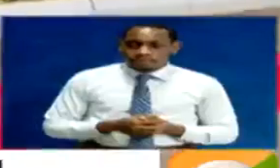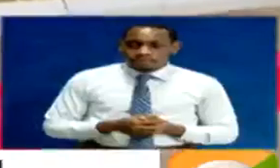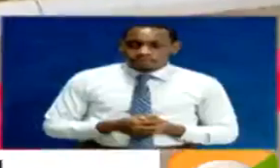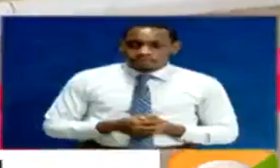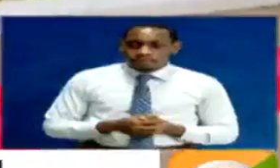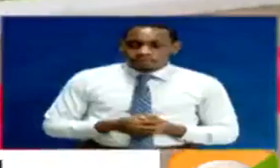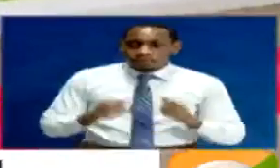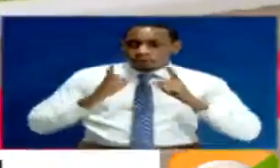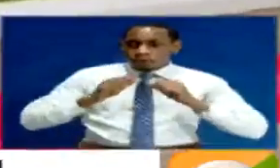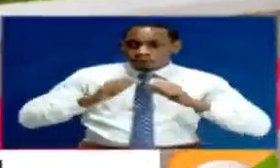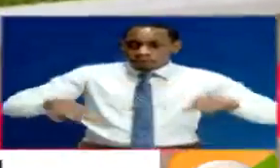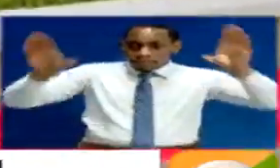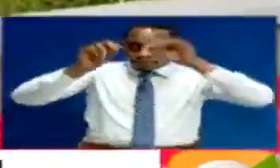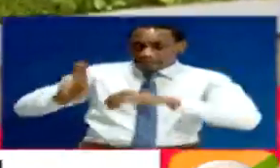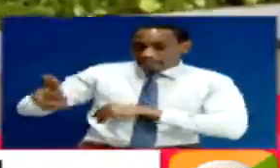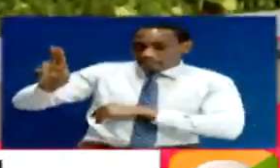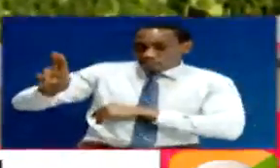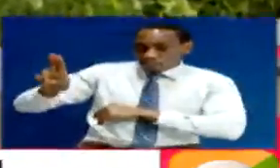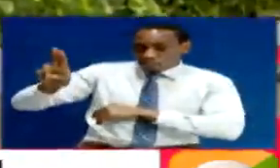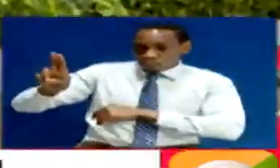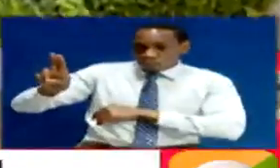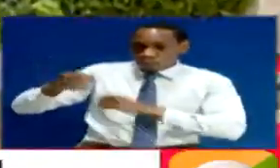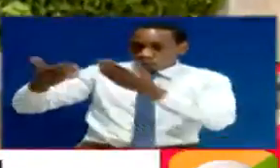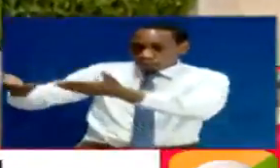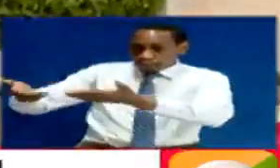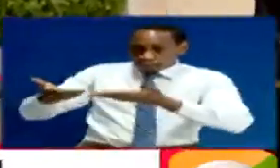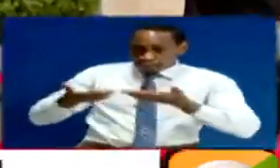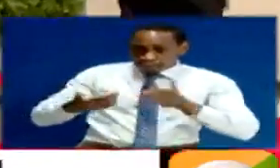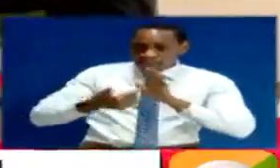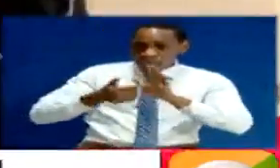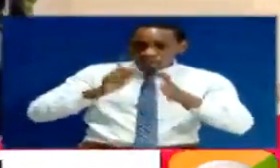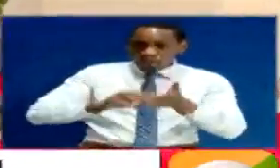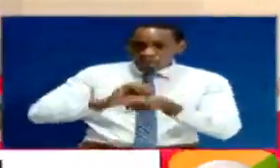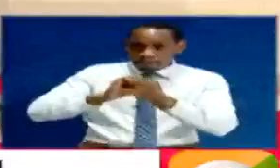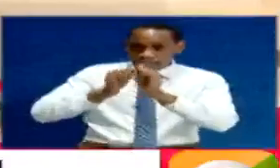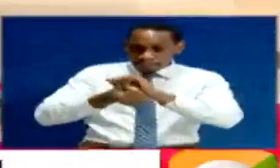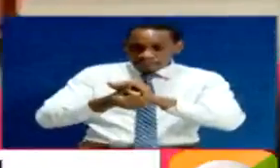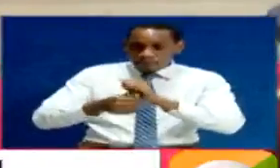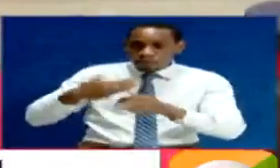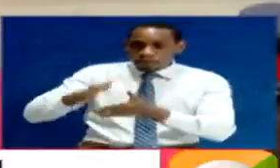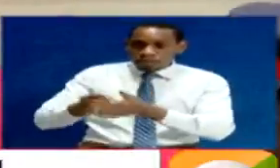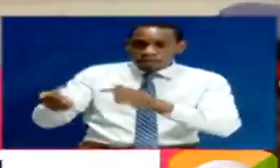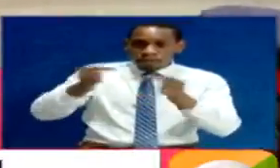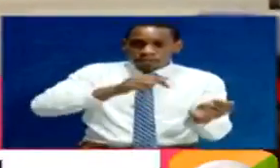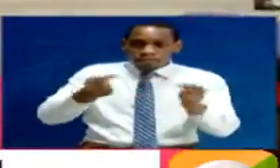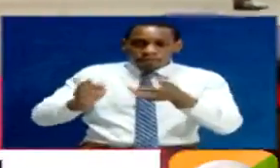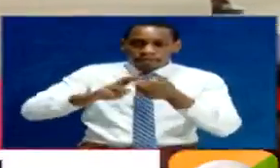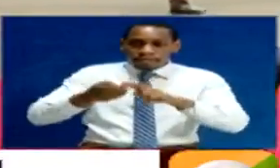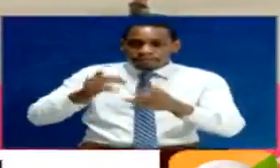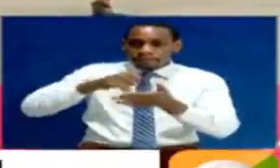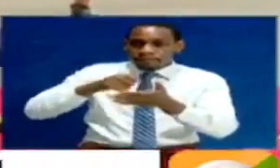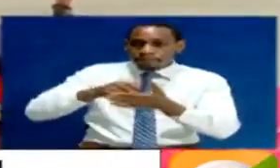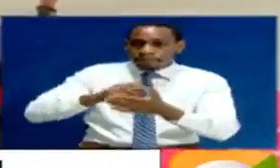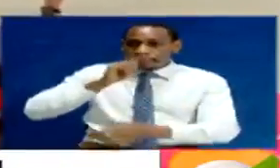Her host, President Uhuru Kenyatta, rolling out the red carpet, signifying a change in the often frosty relations between the